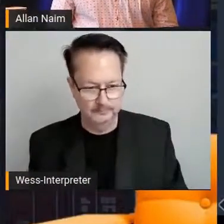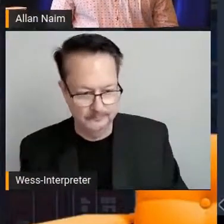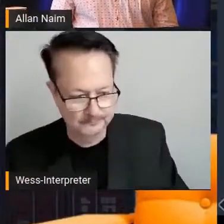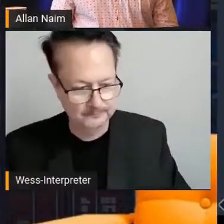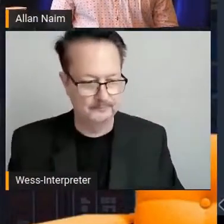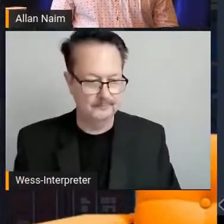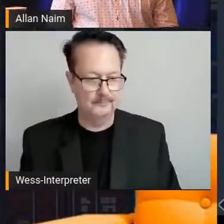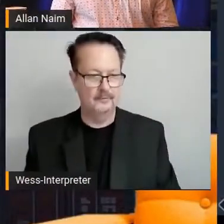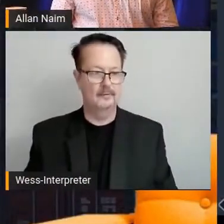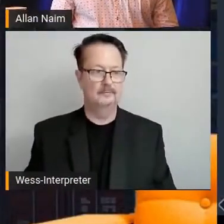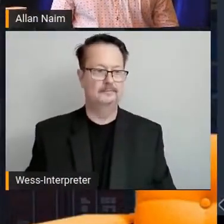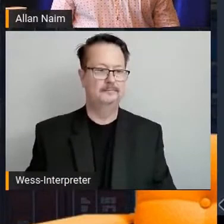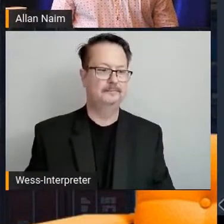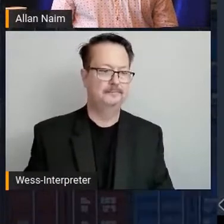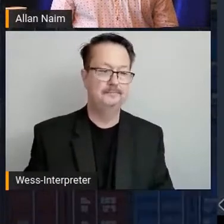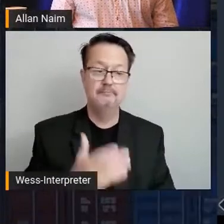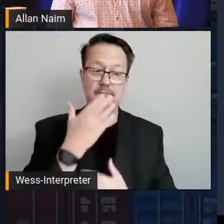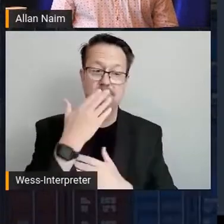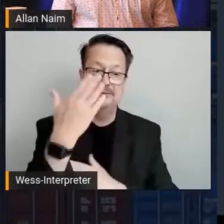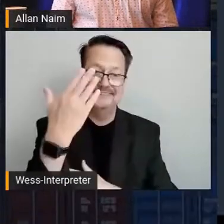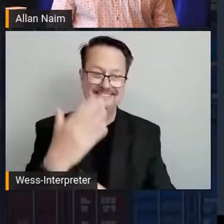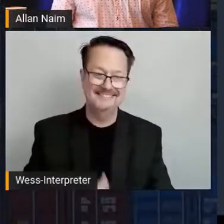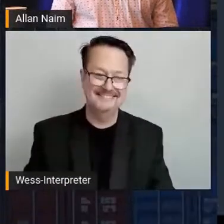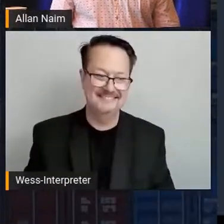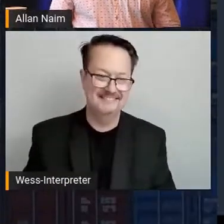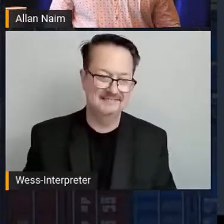It's coming. Good morning.